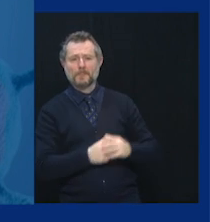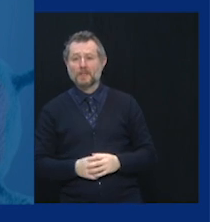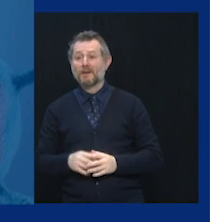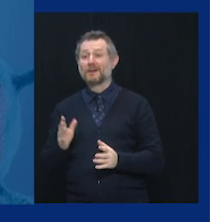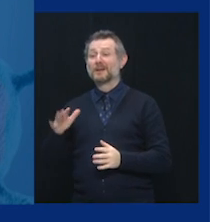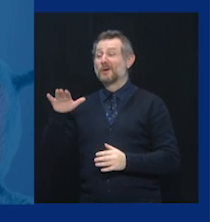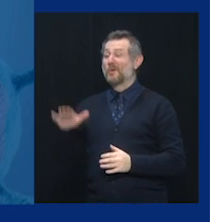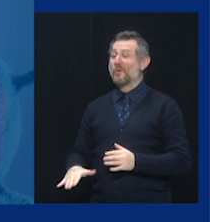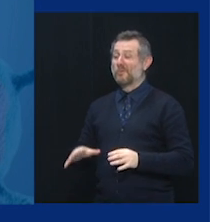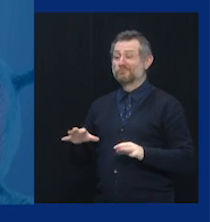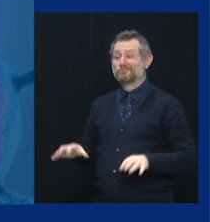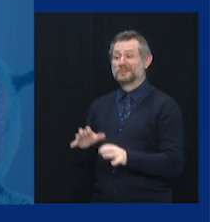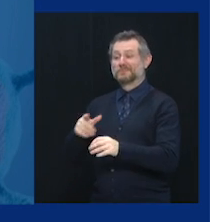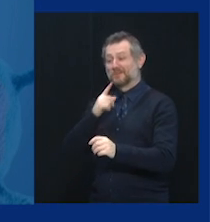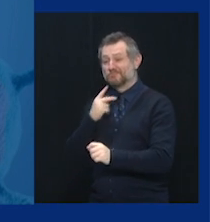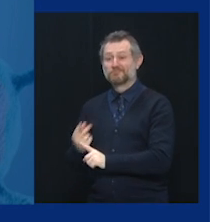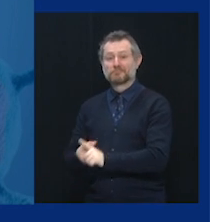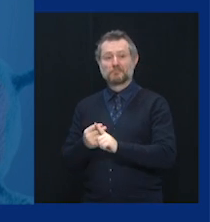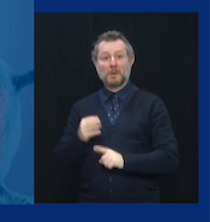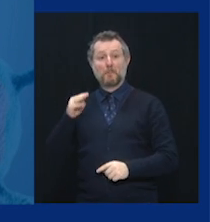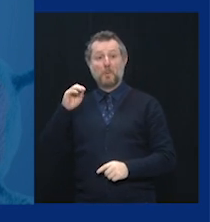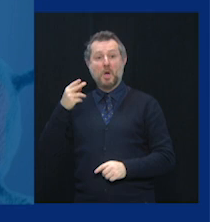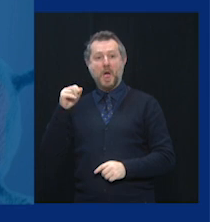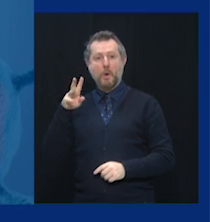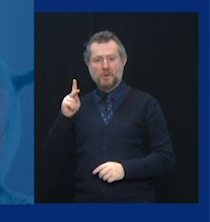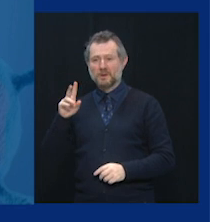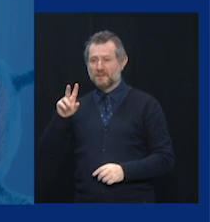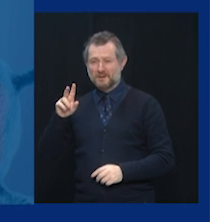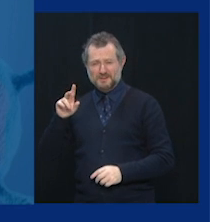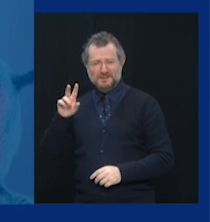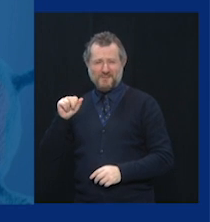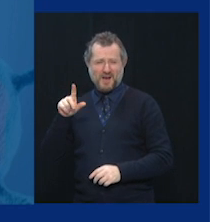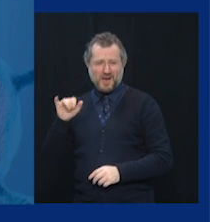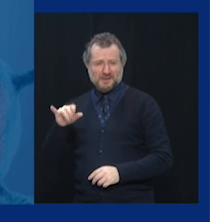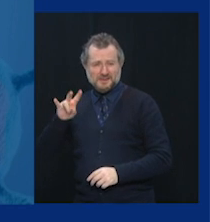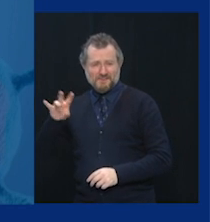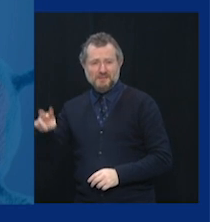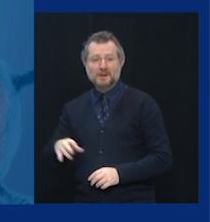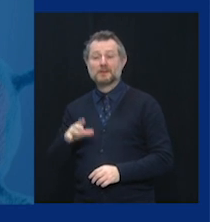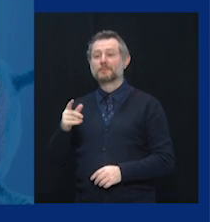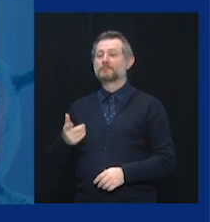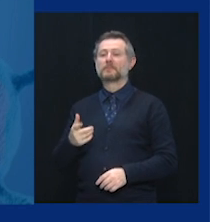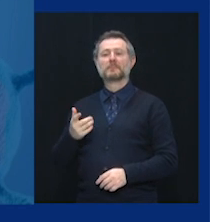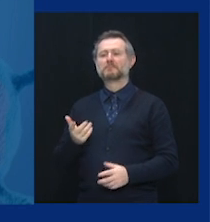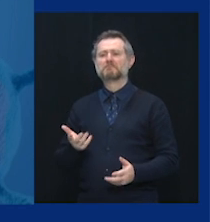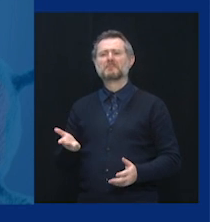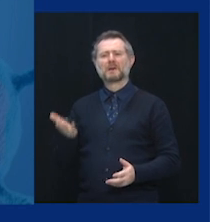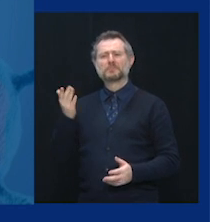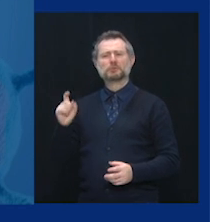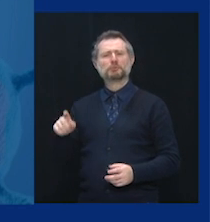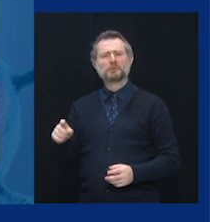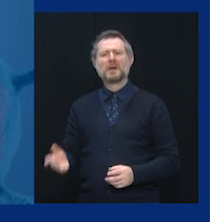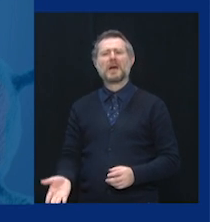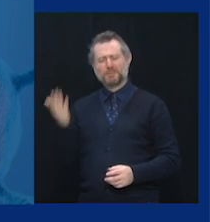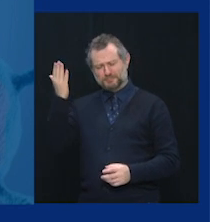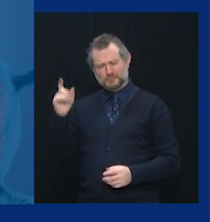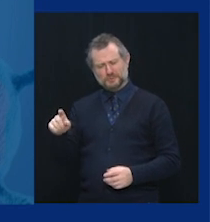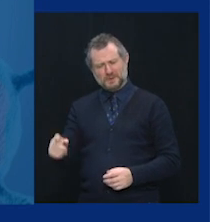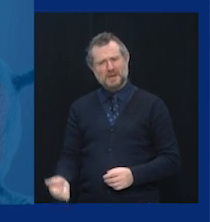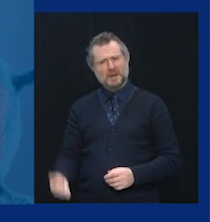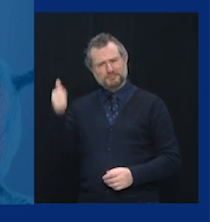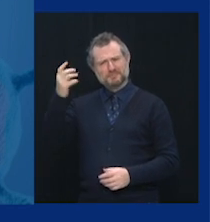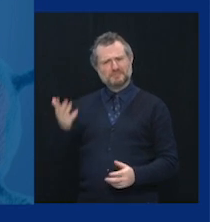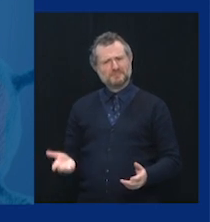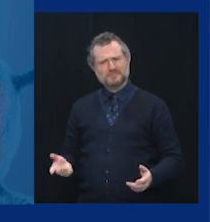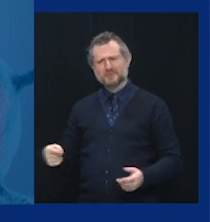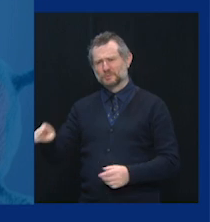in the state, Mohawk Valley, 77. That has to improve, and it should improve. People are in